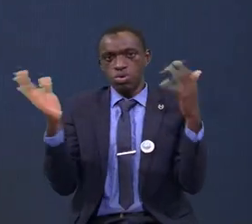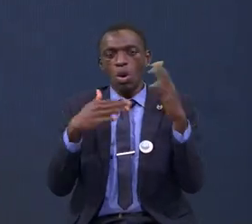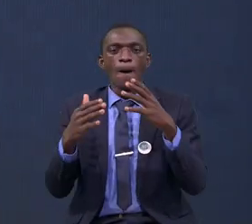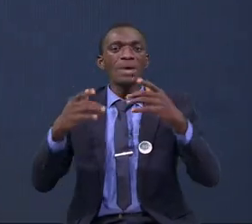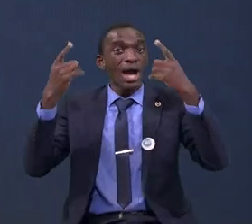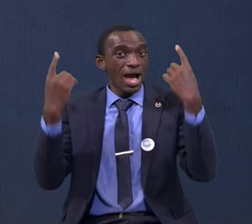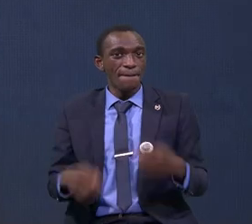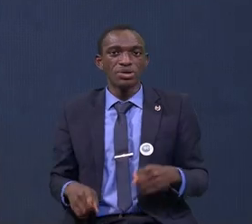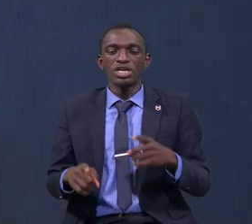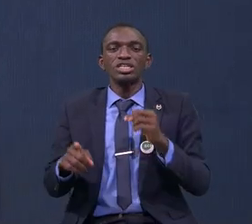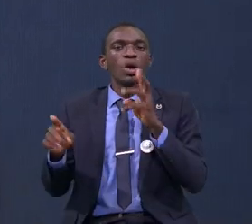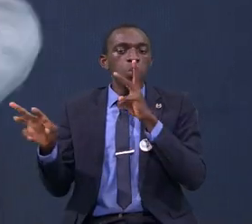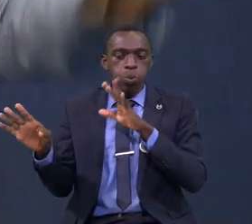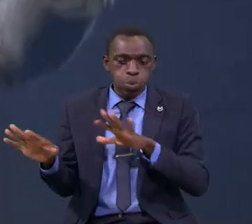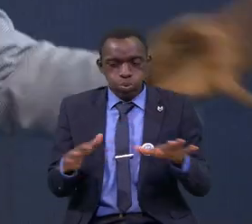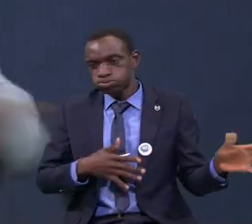may roar.